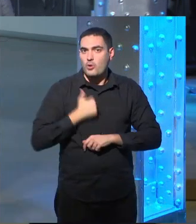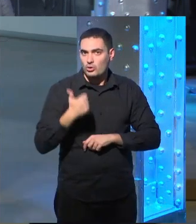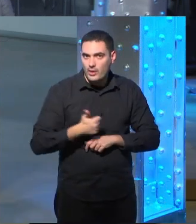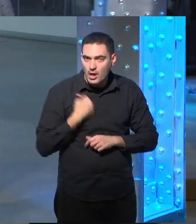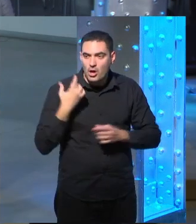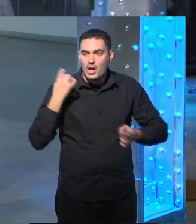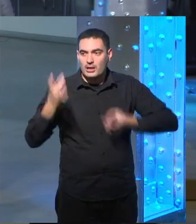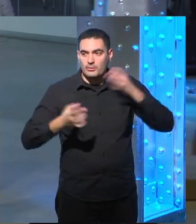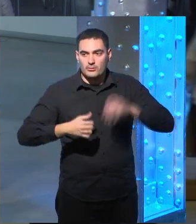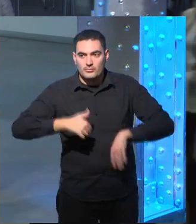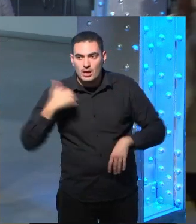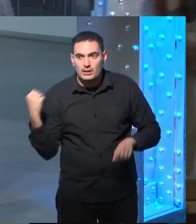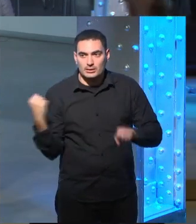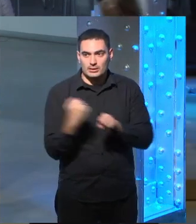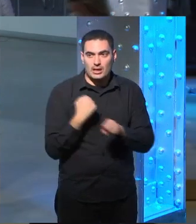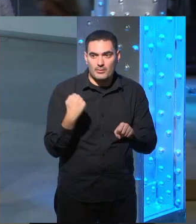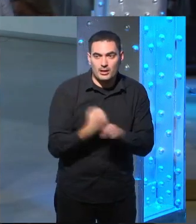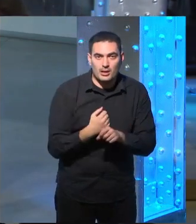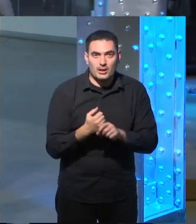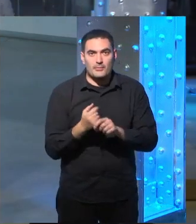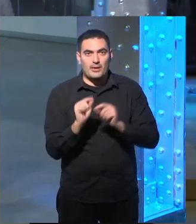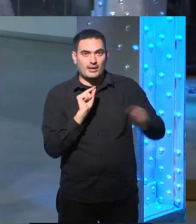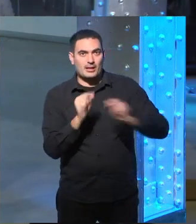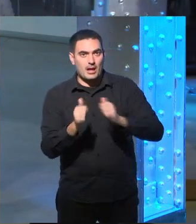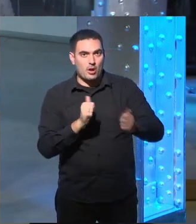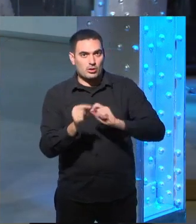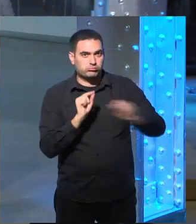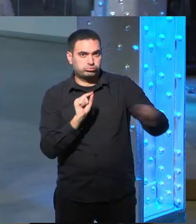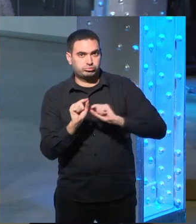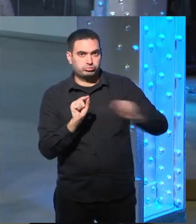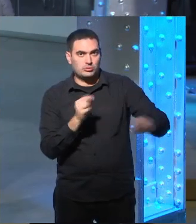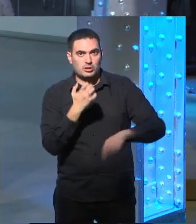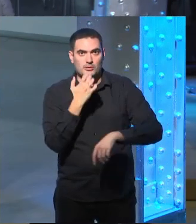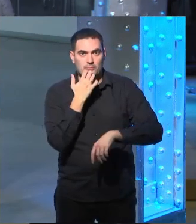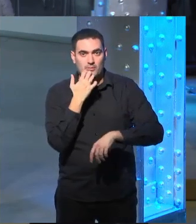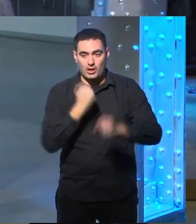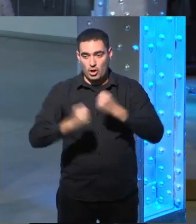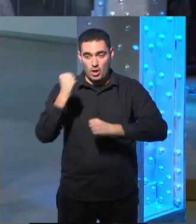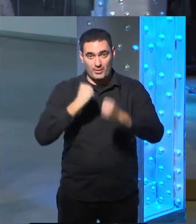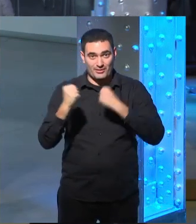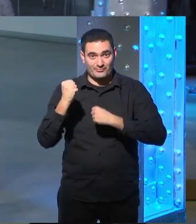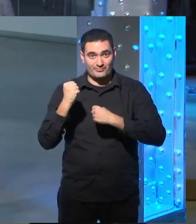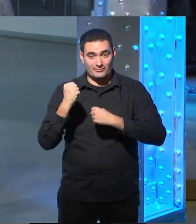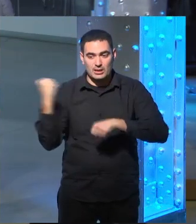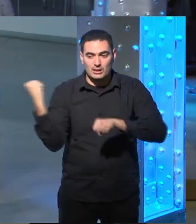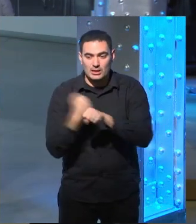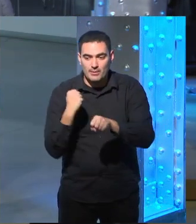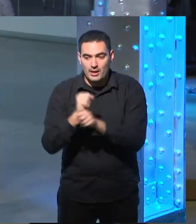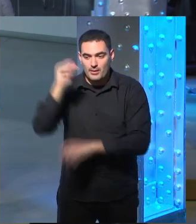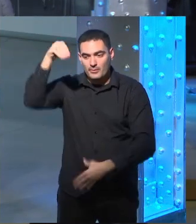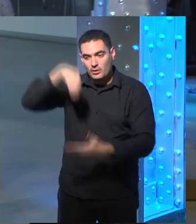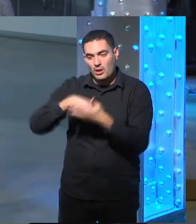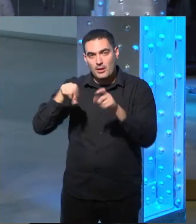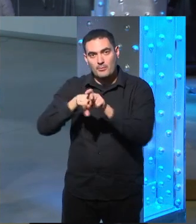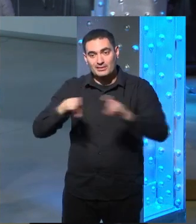to spot an opportunity, how to be creative, how to work remotely. In the gig economy, perhaps